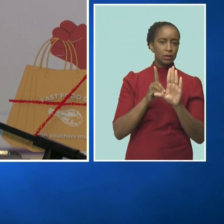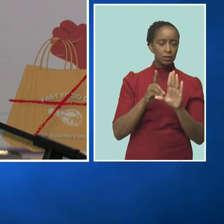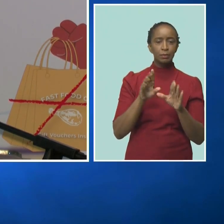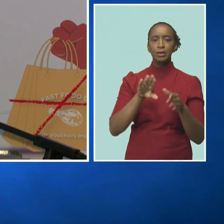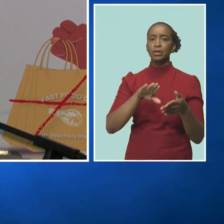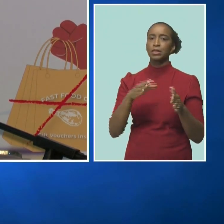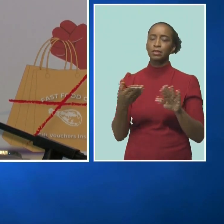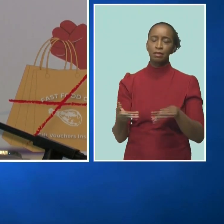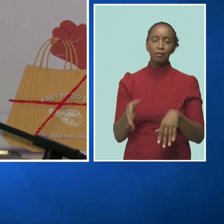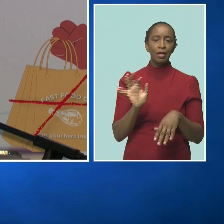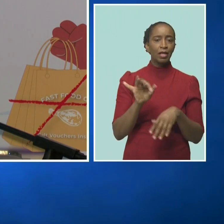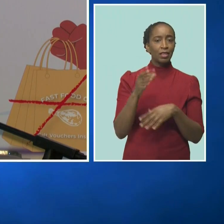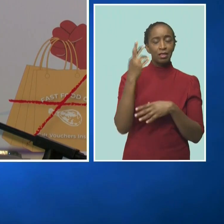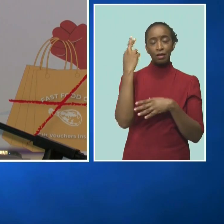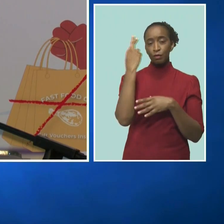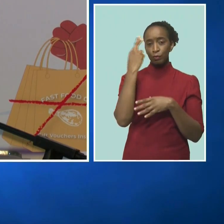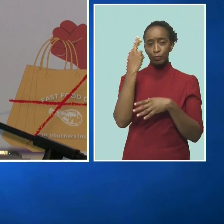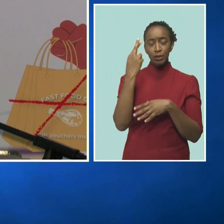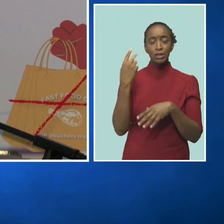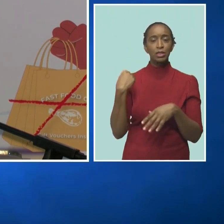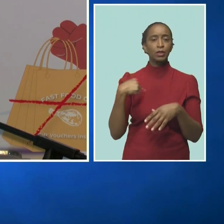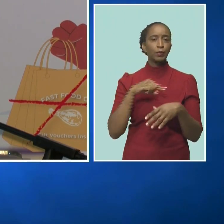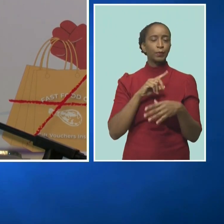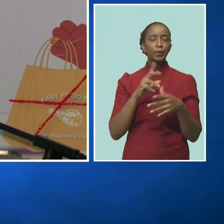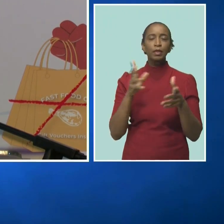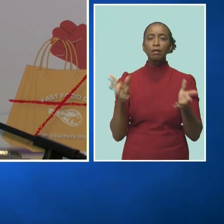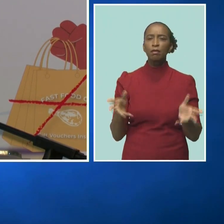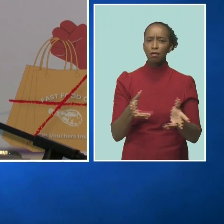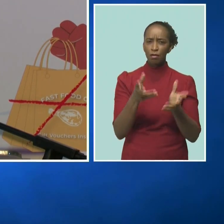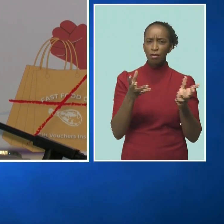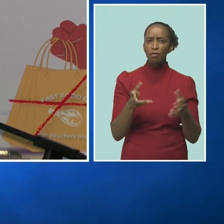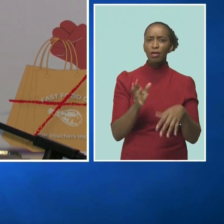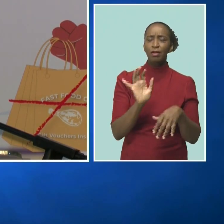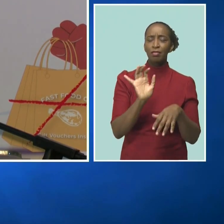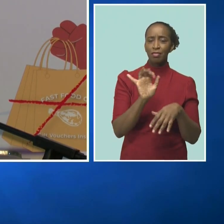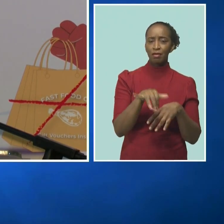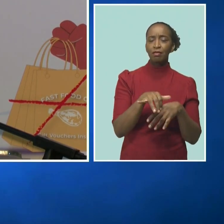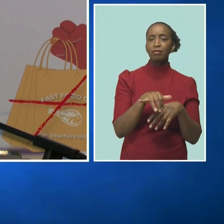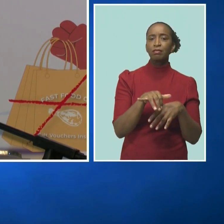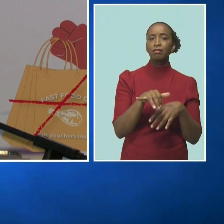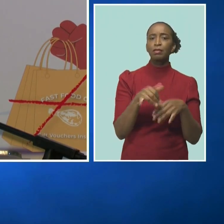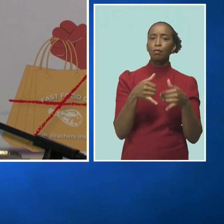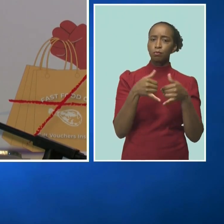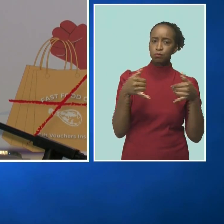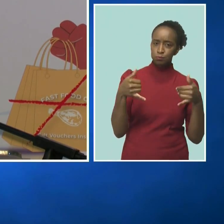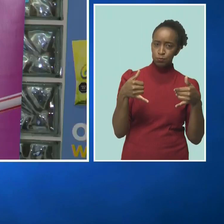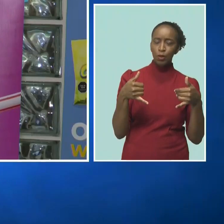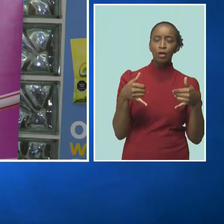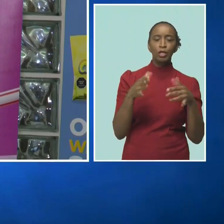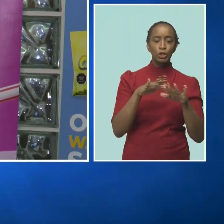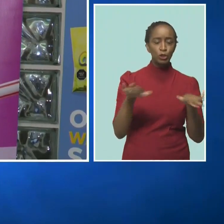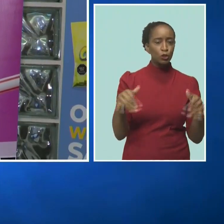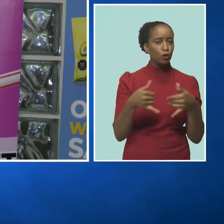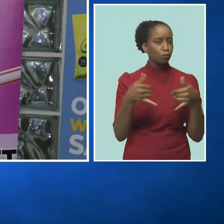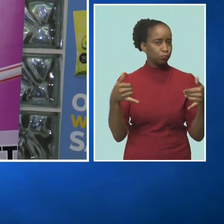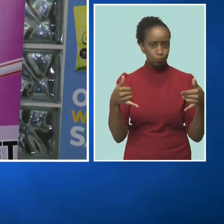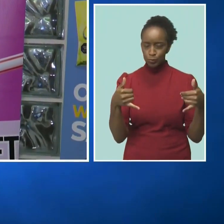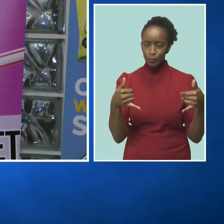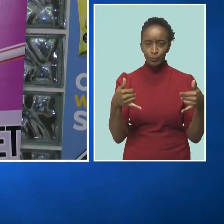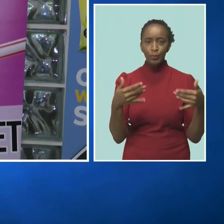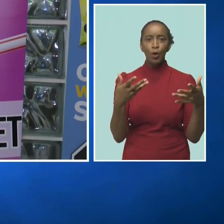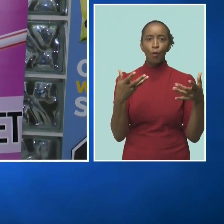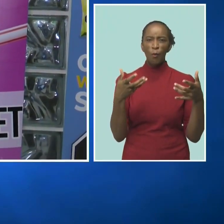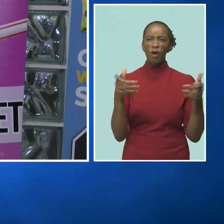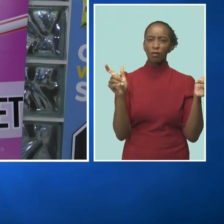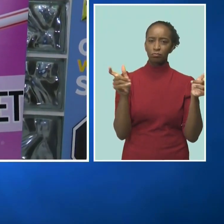why we are such a strong advocate for reduction of obesity in children. The campaign was launched